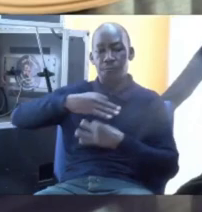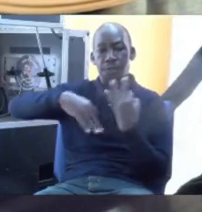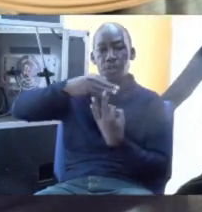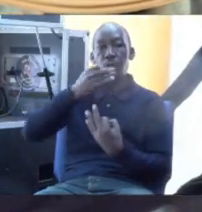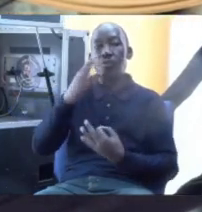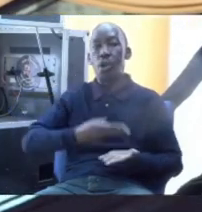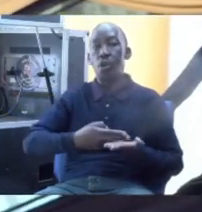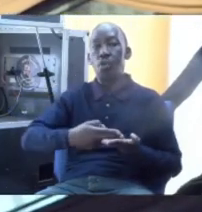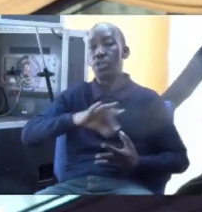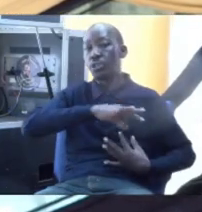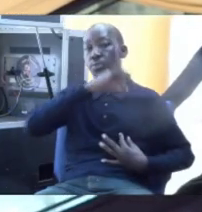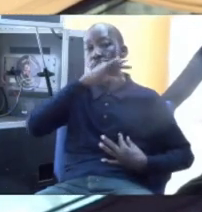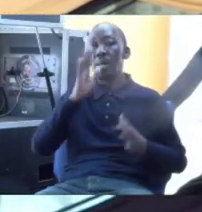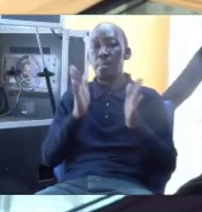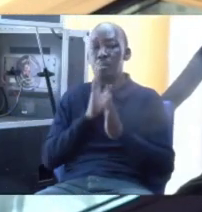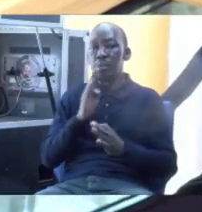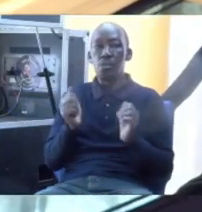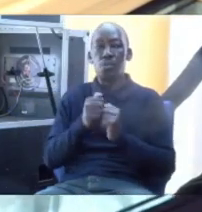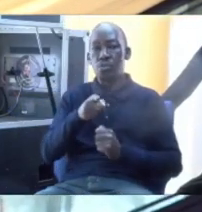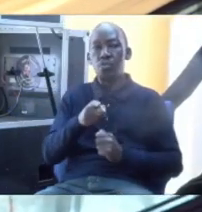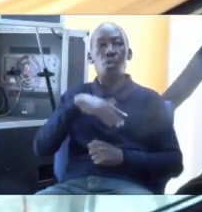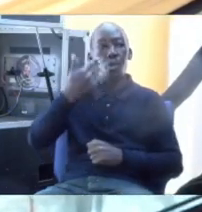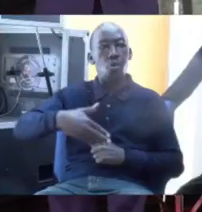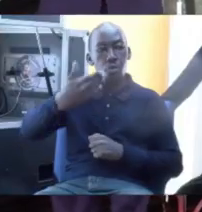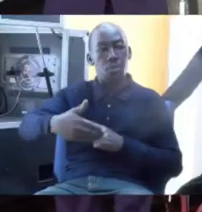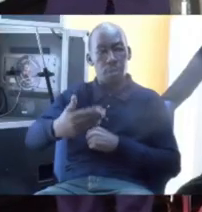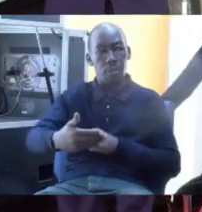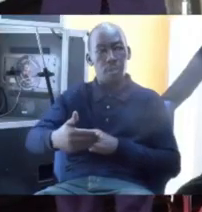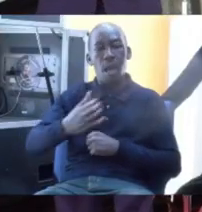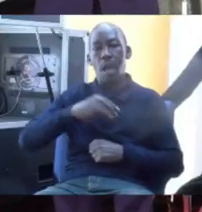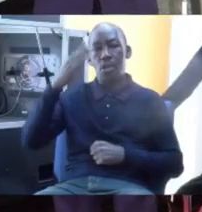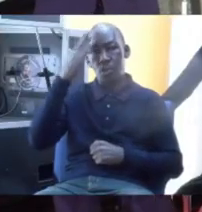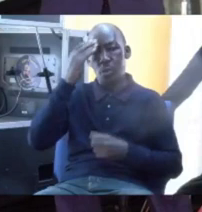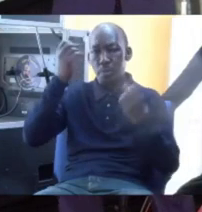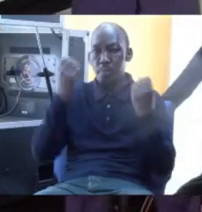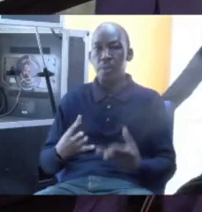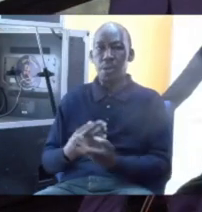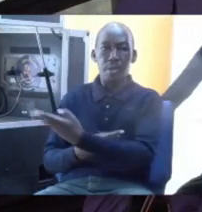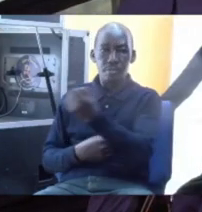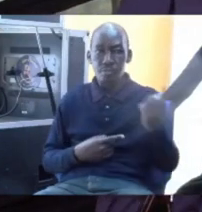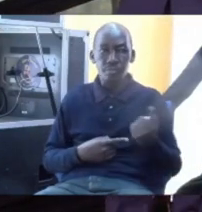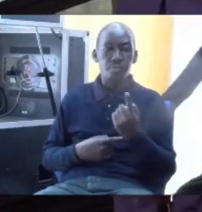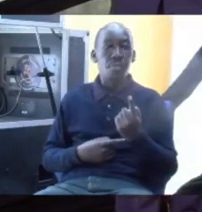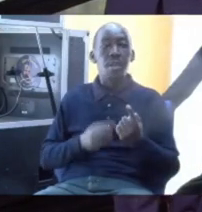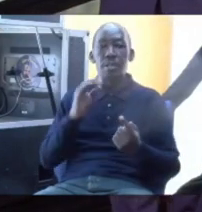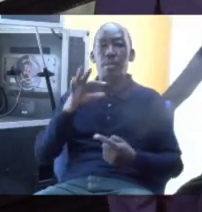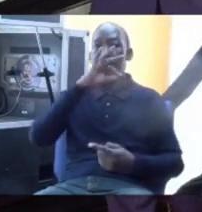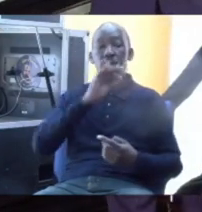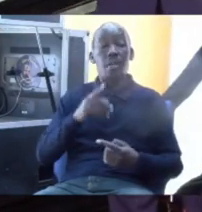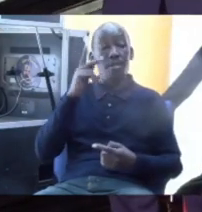Spirit be with you always. I know too many of you, it's a